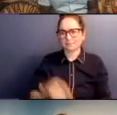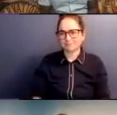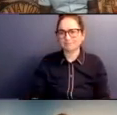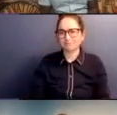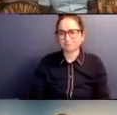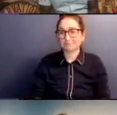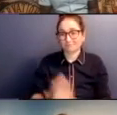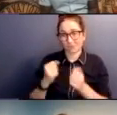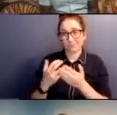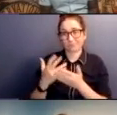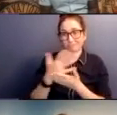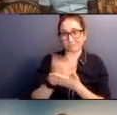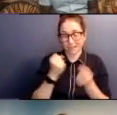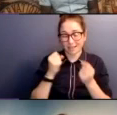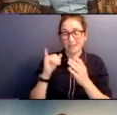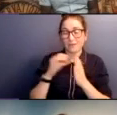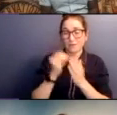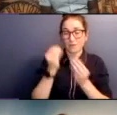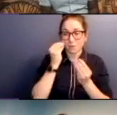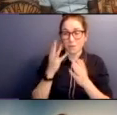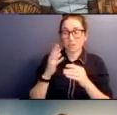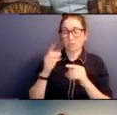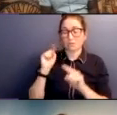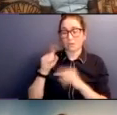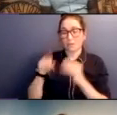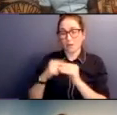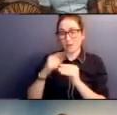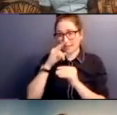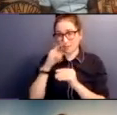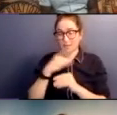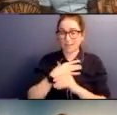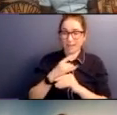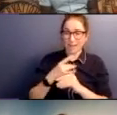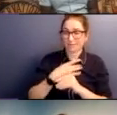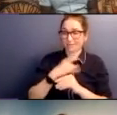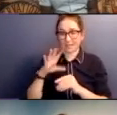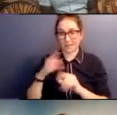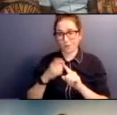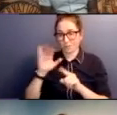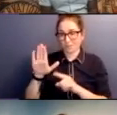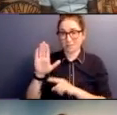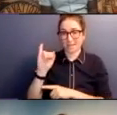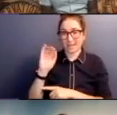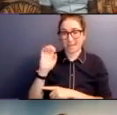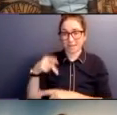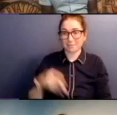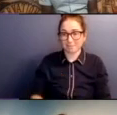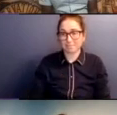You can get a lot of information on what a kid does, and what he likes, from what's in the, what's in his IEP.